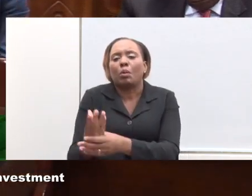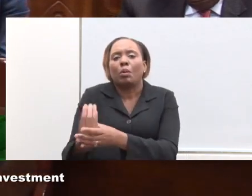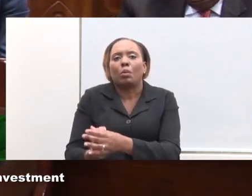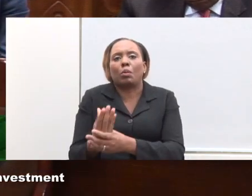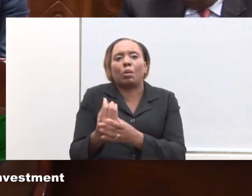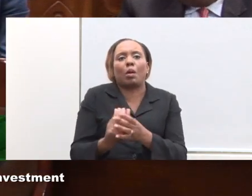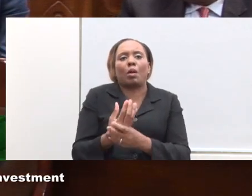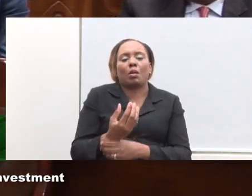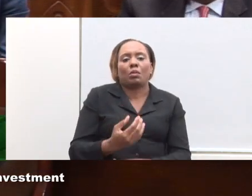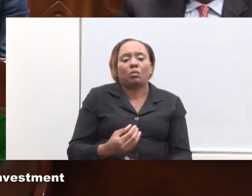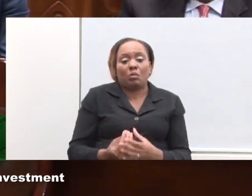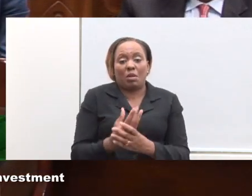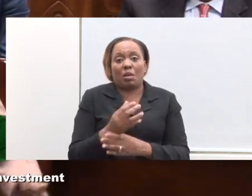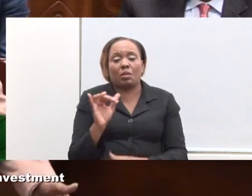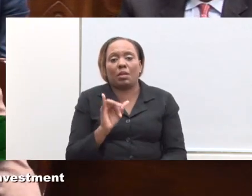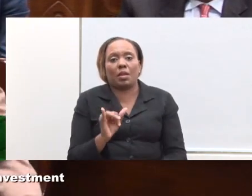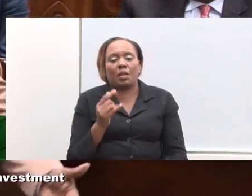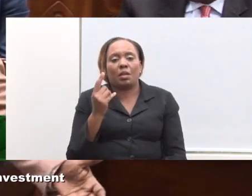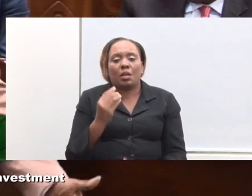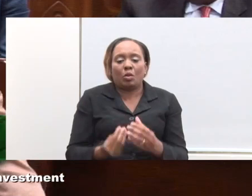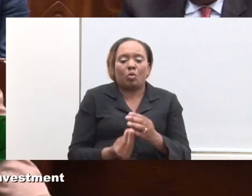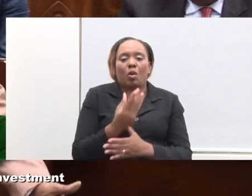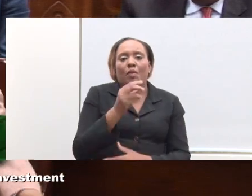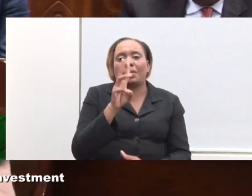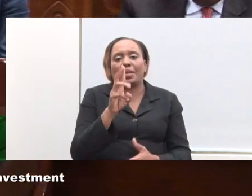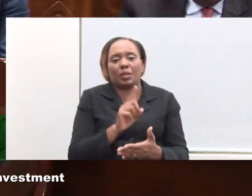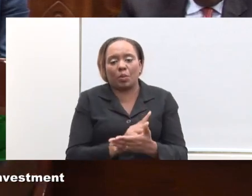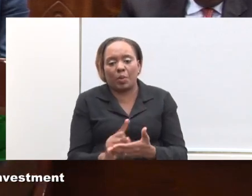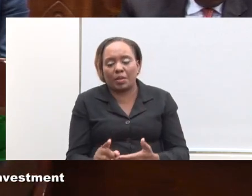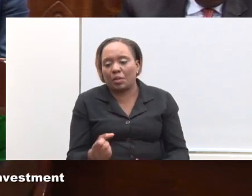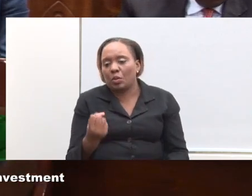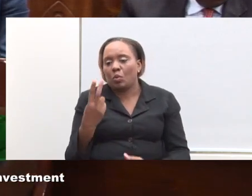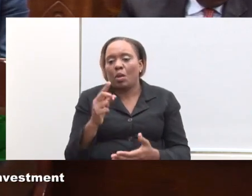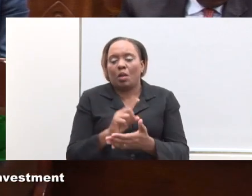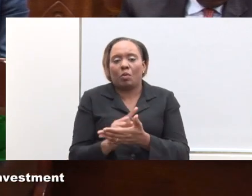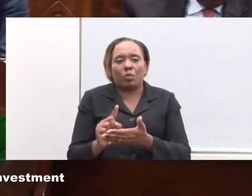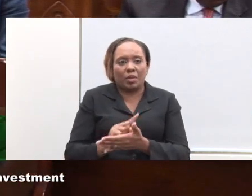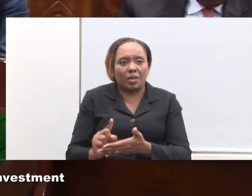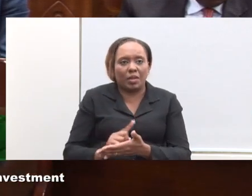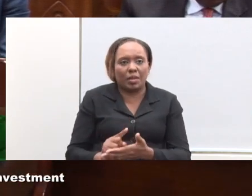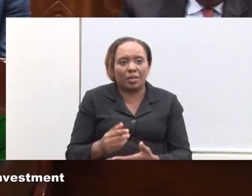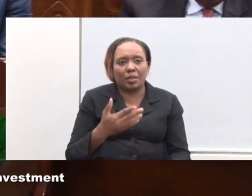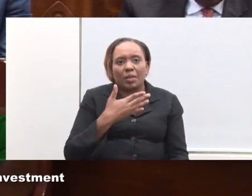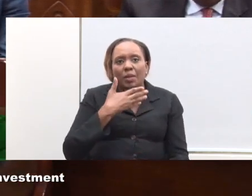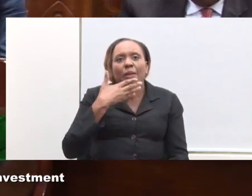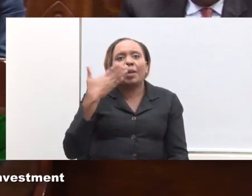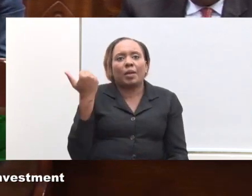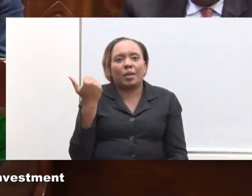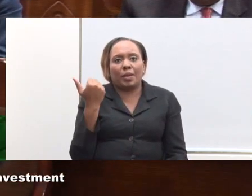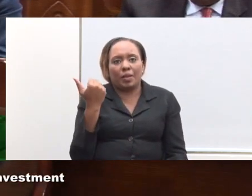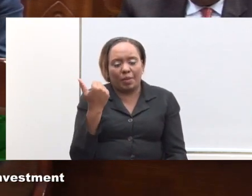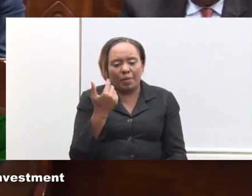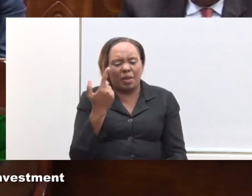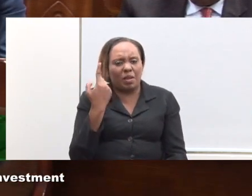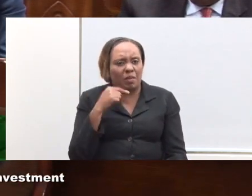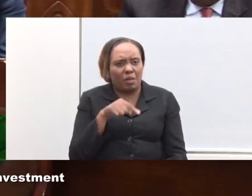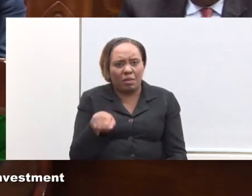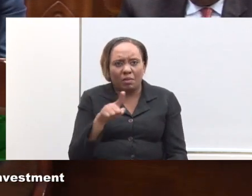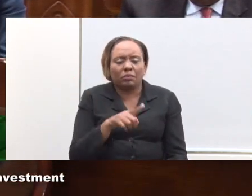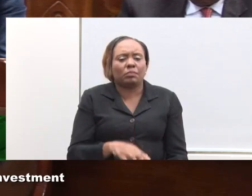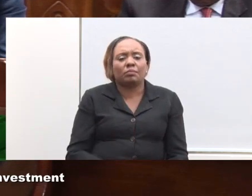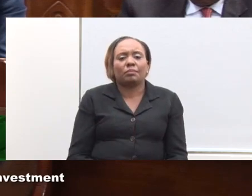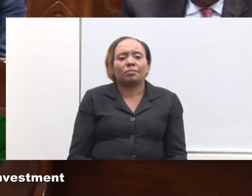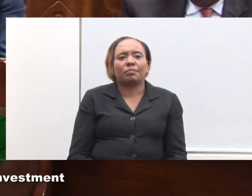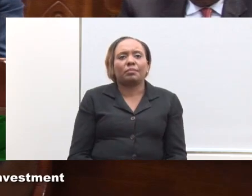crops. Particularly, and I'm told that those are better for you because they're less starchy and there are more greens in there. But that those are